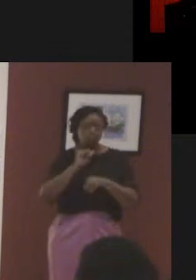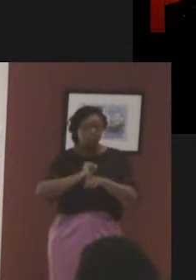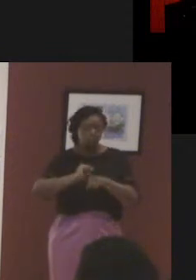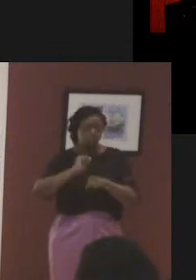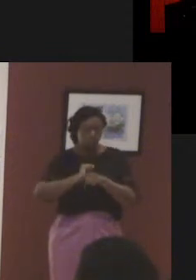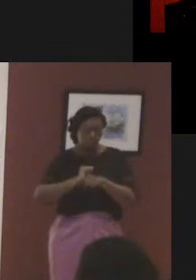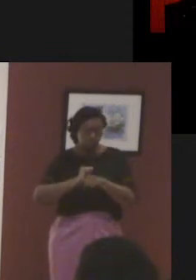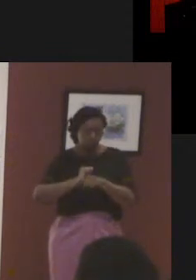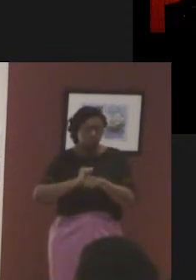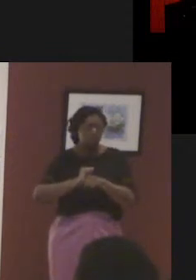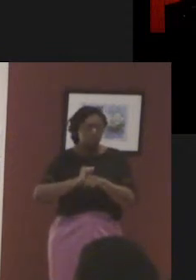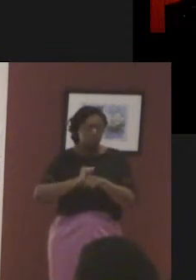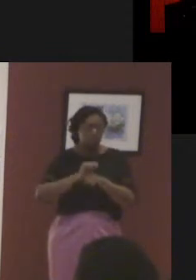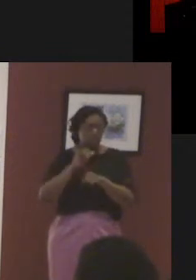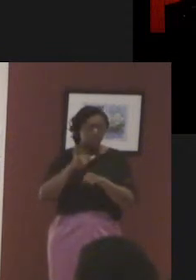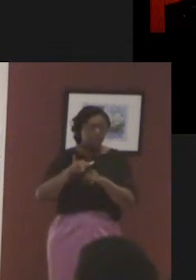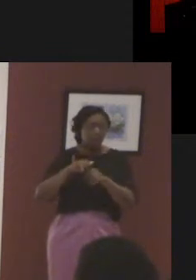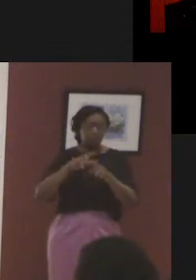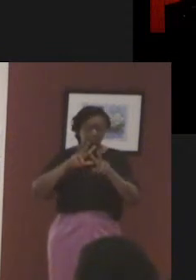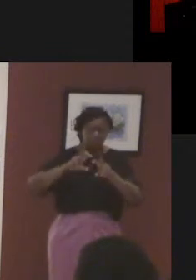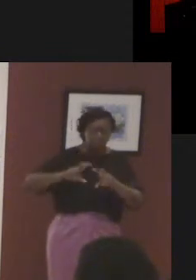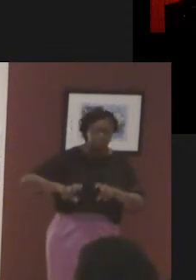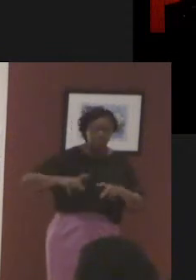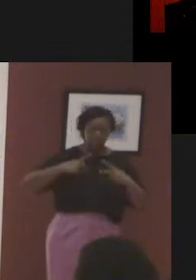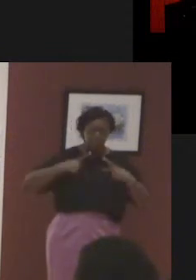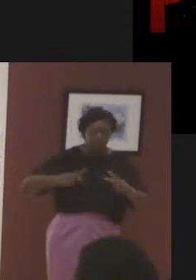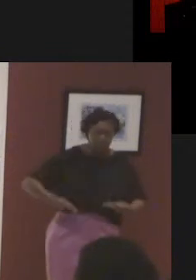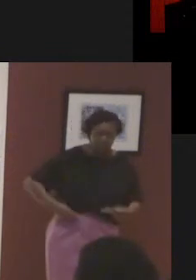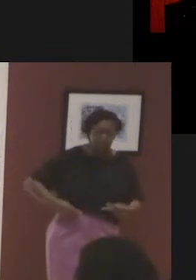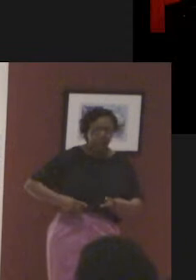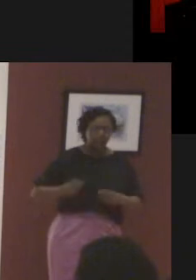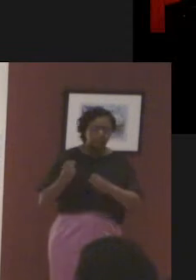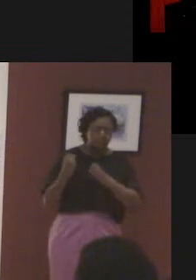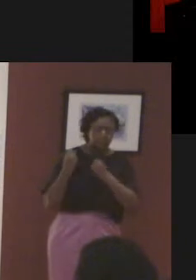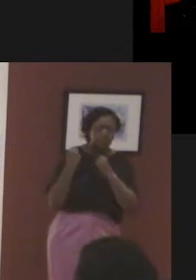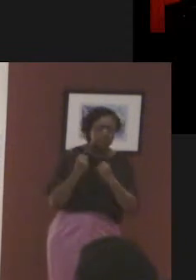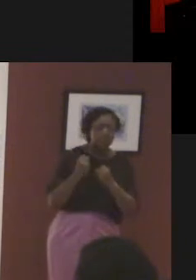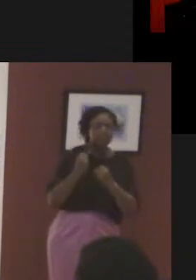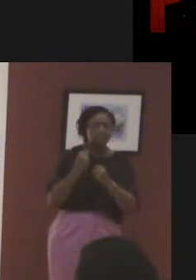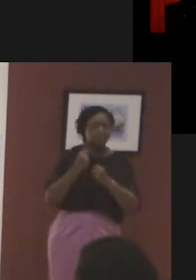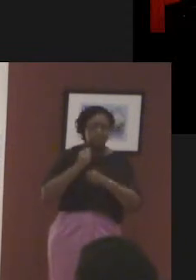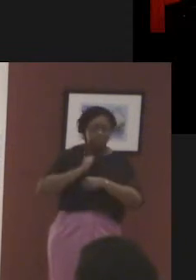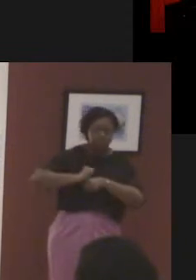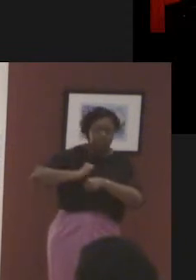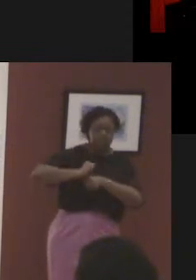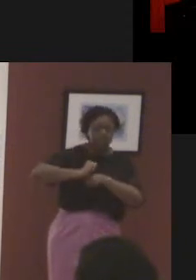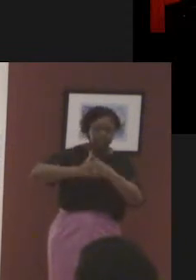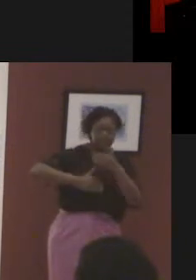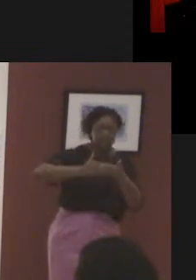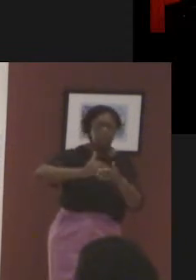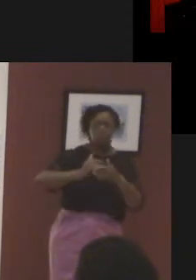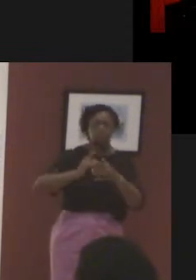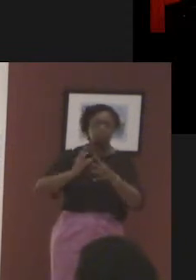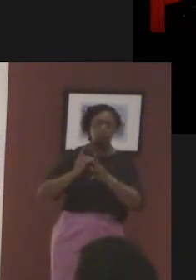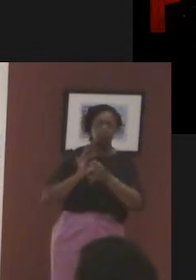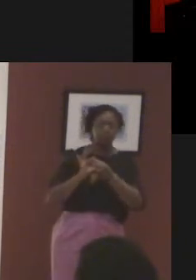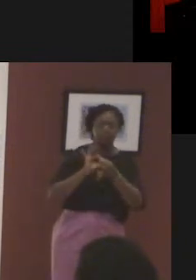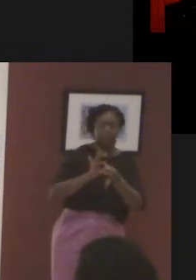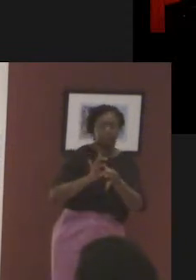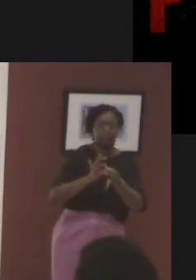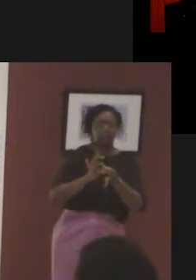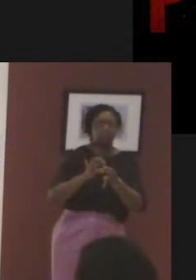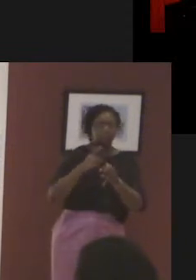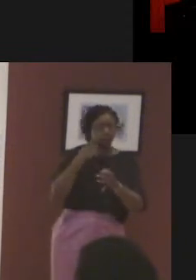quote, explore physicality and intense exertion as relating to the Black body, end